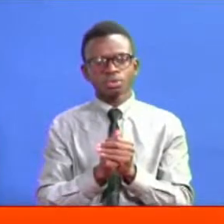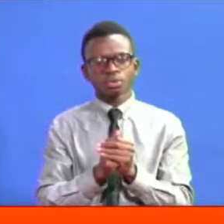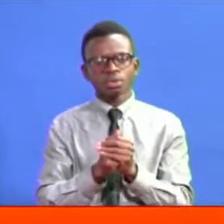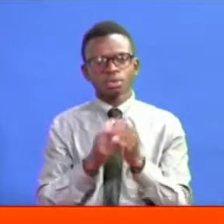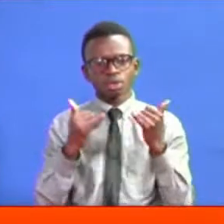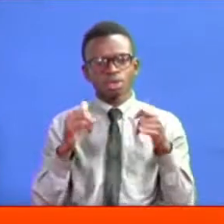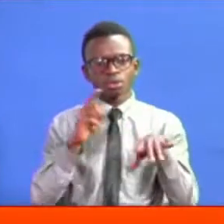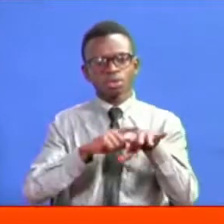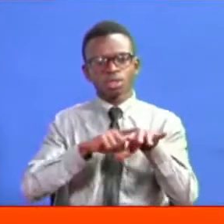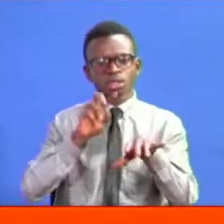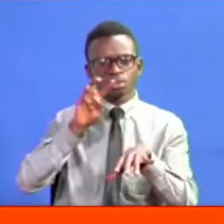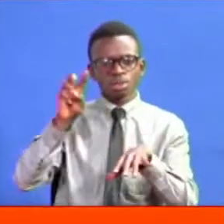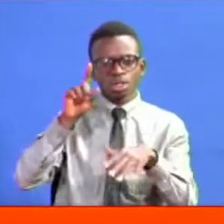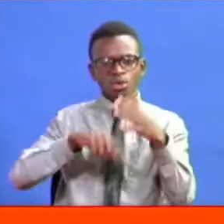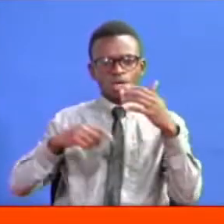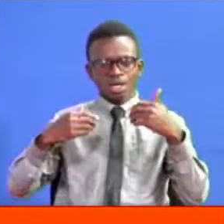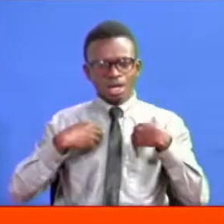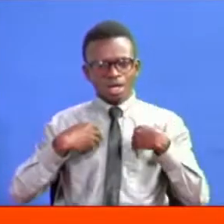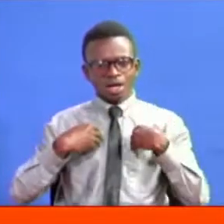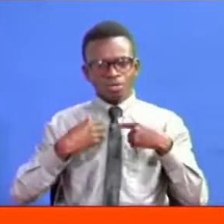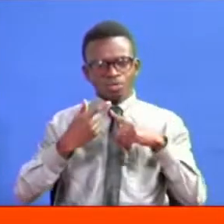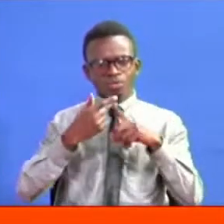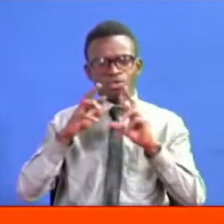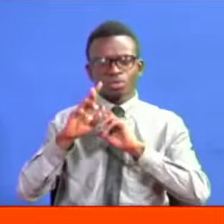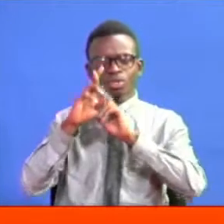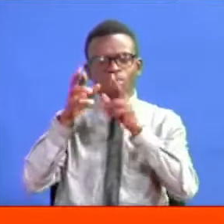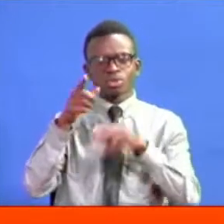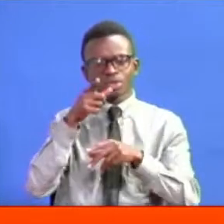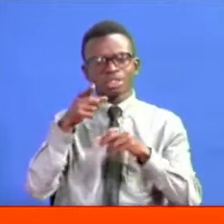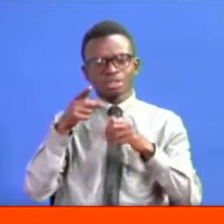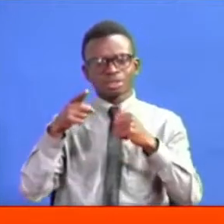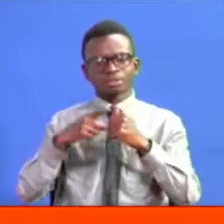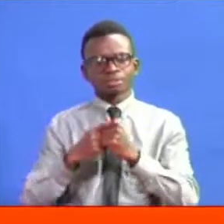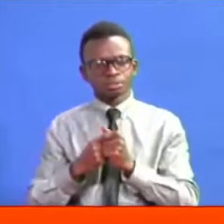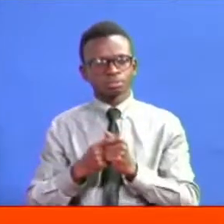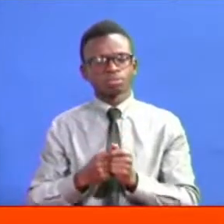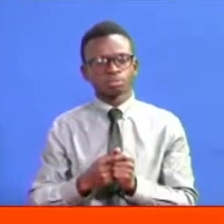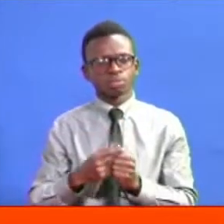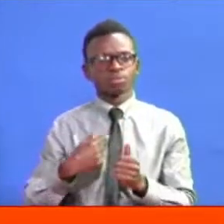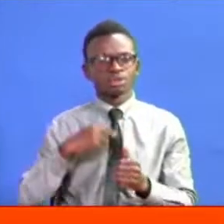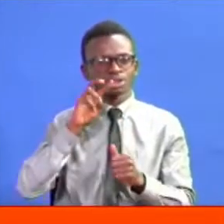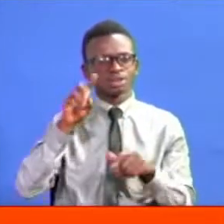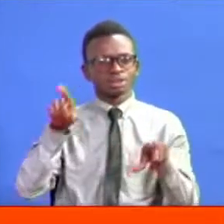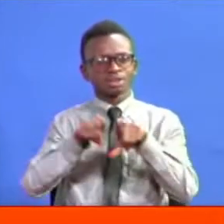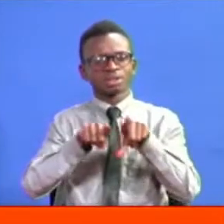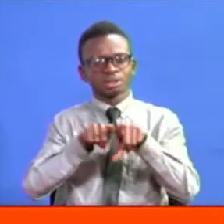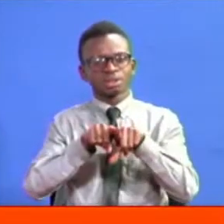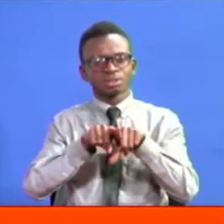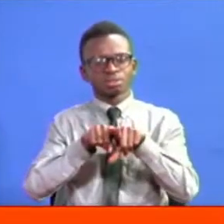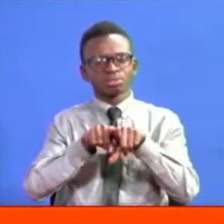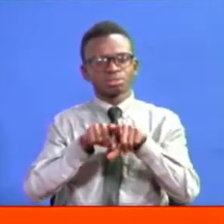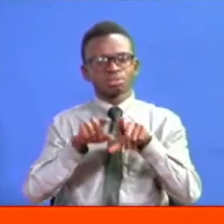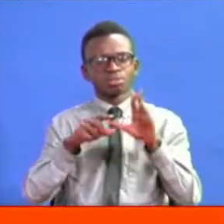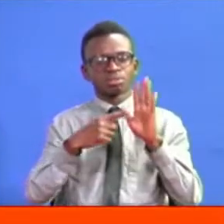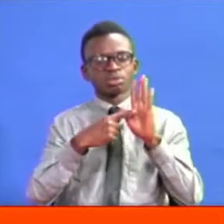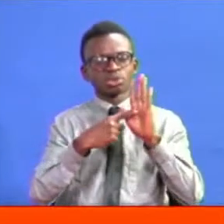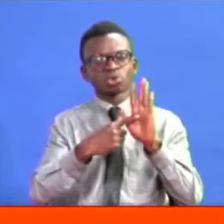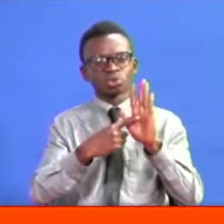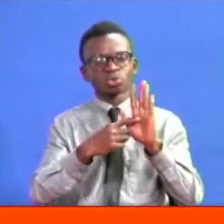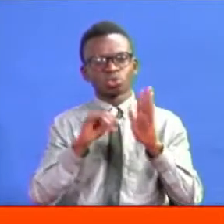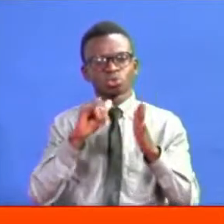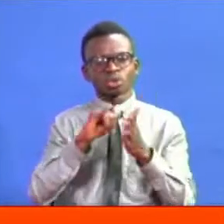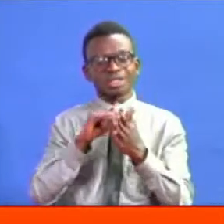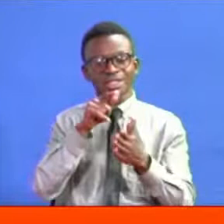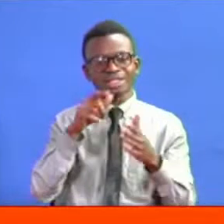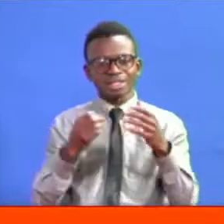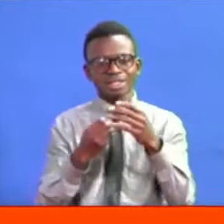looking at what we have here, the statistics, 6 out of 10. I have seen also the indications. It has